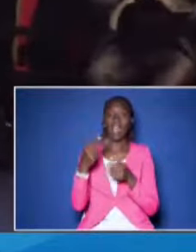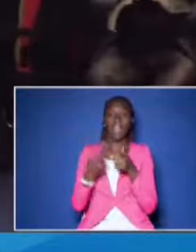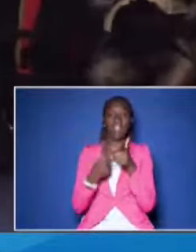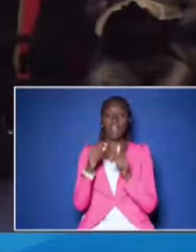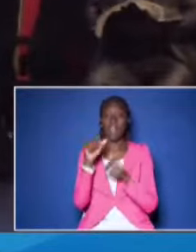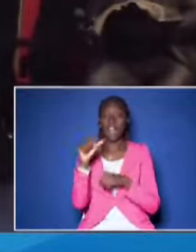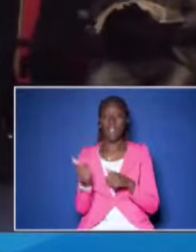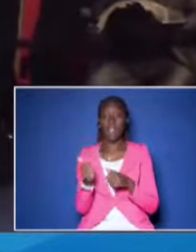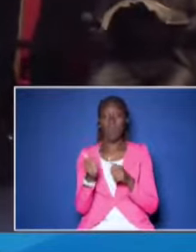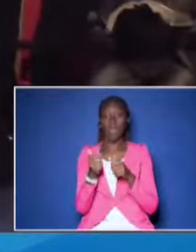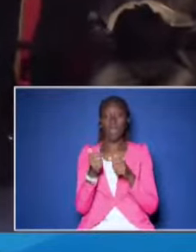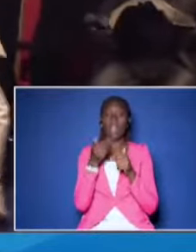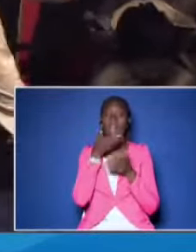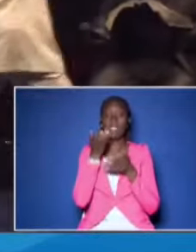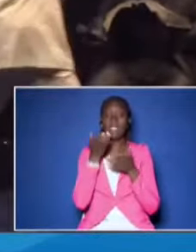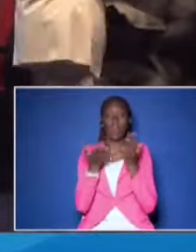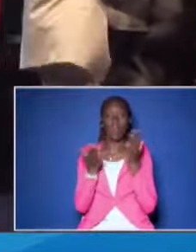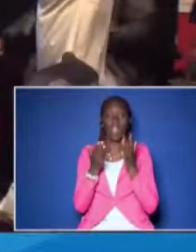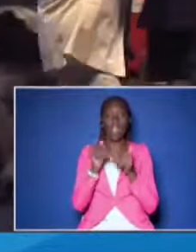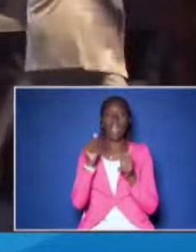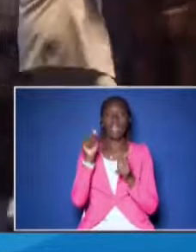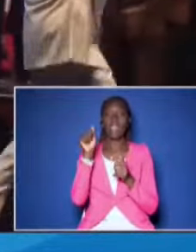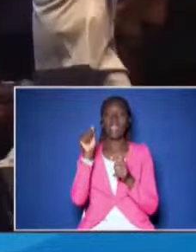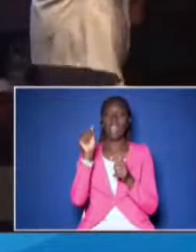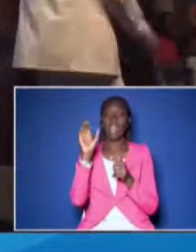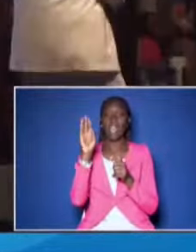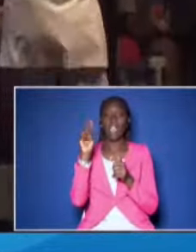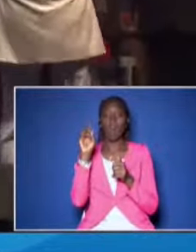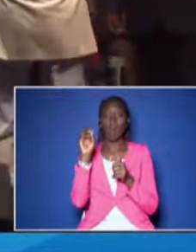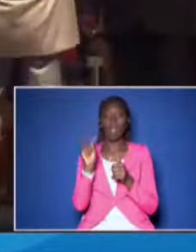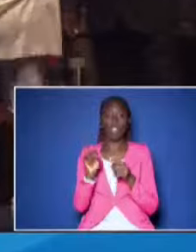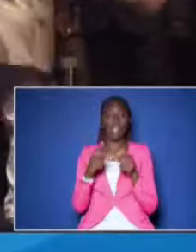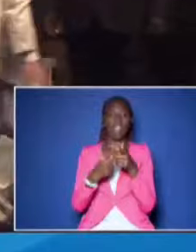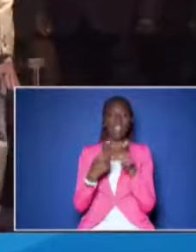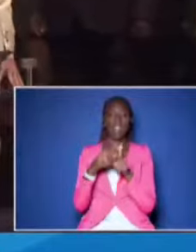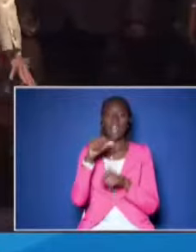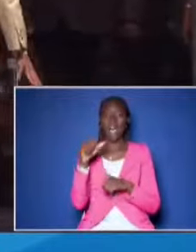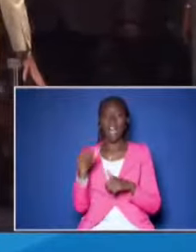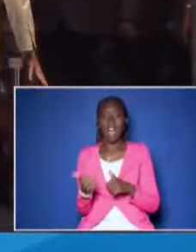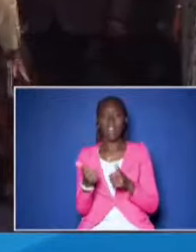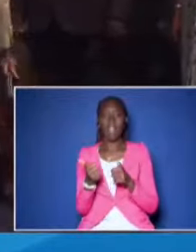Amos and question mention and answer